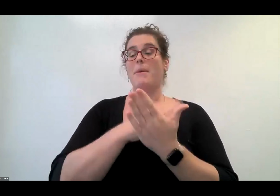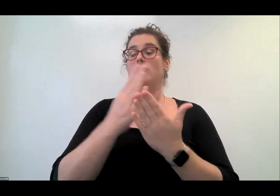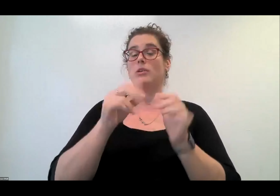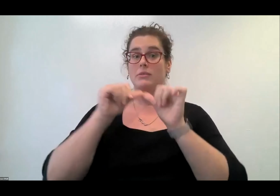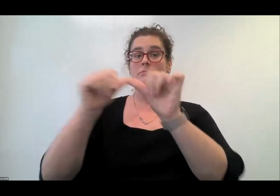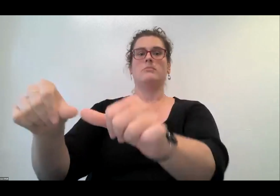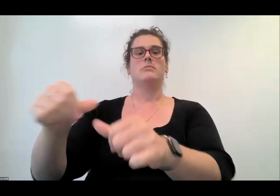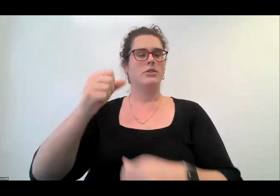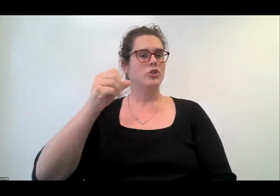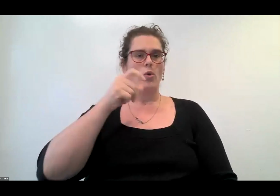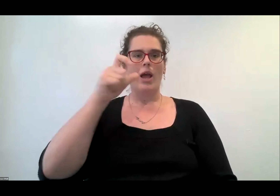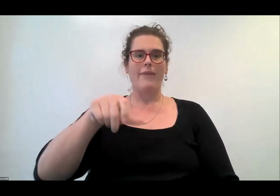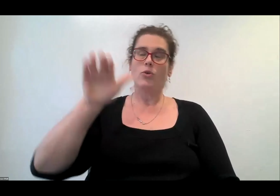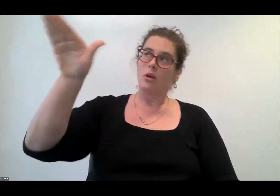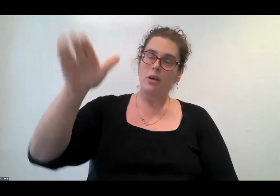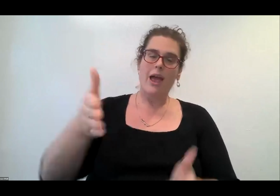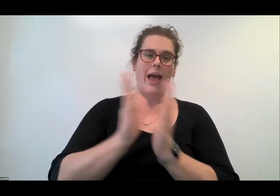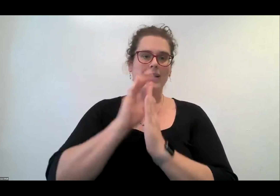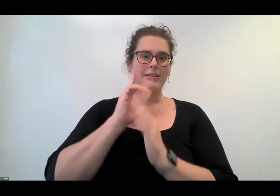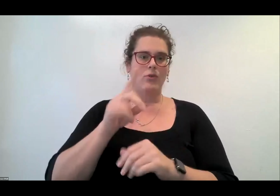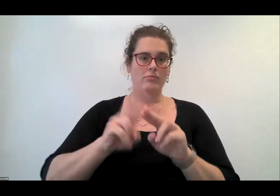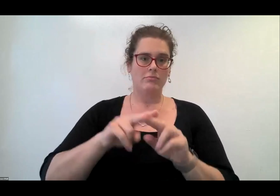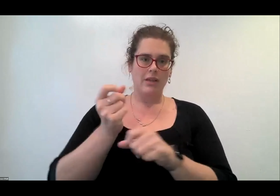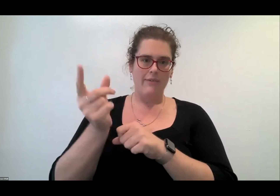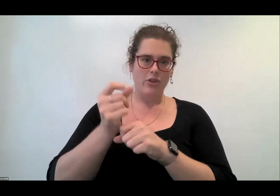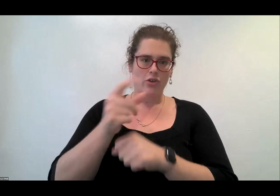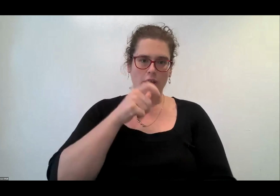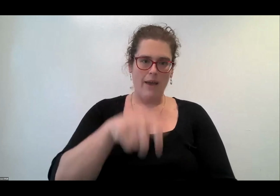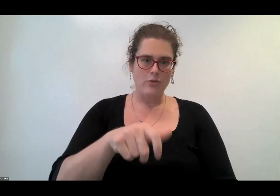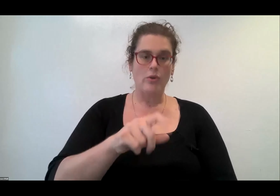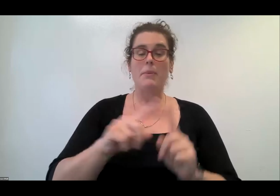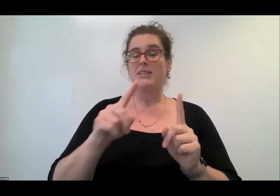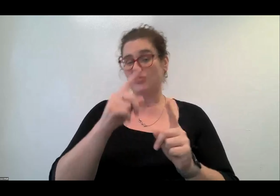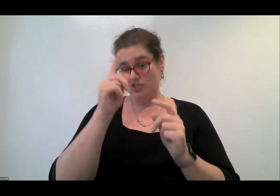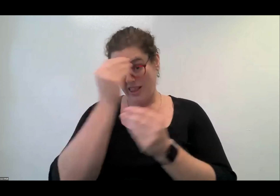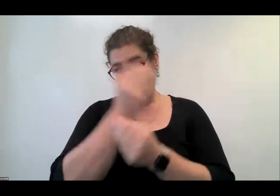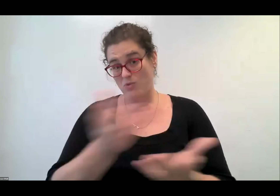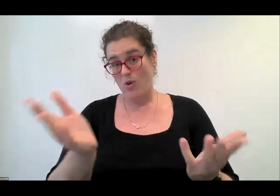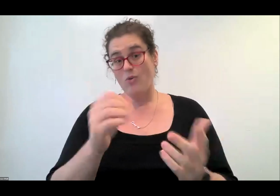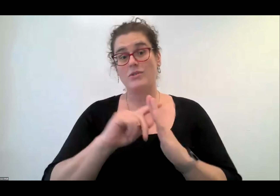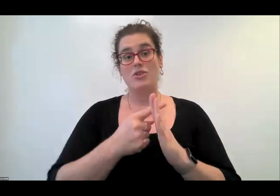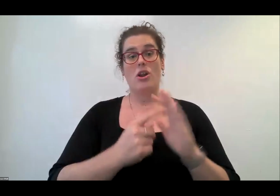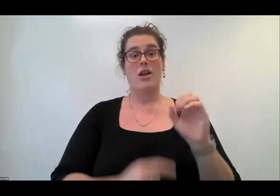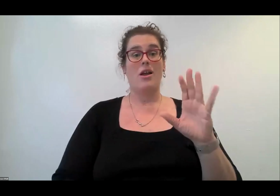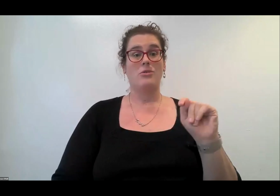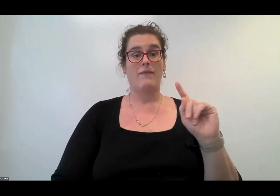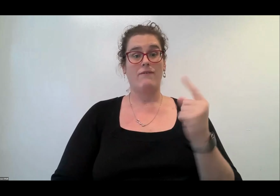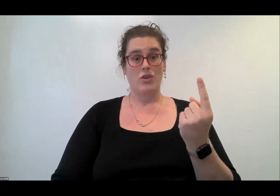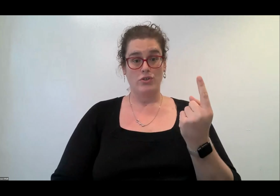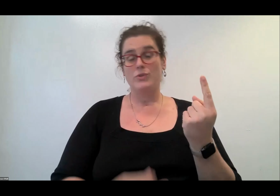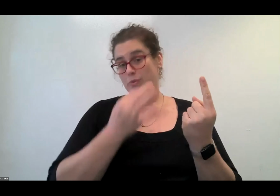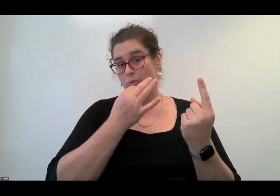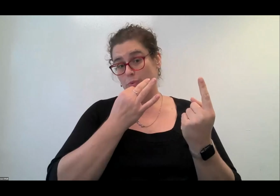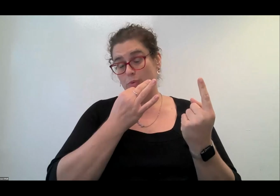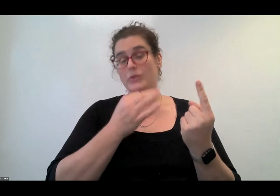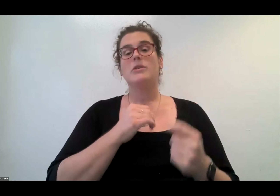have to ask for it each year. But so that people know, starting October 1, we have checked with